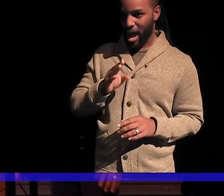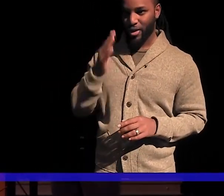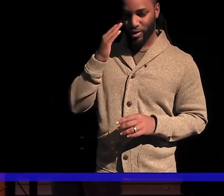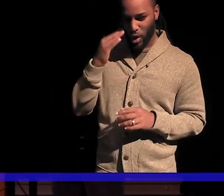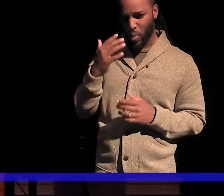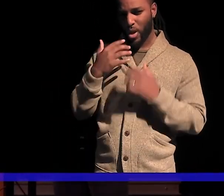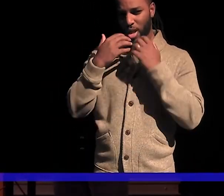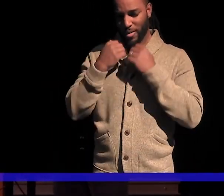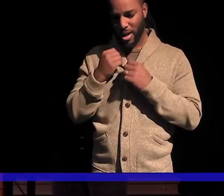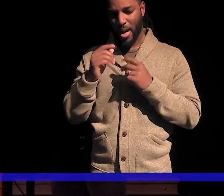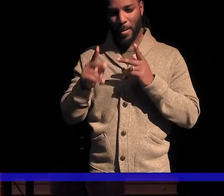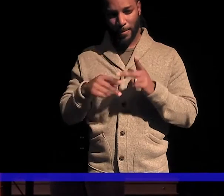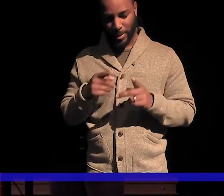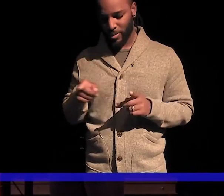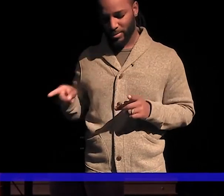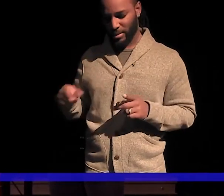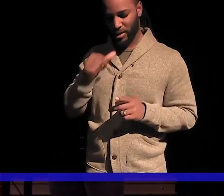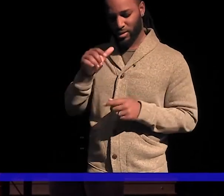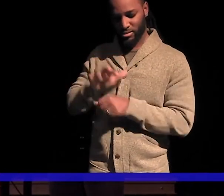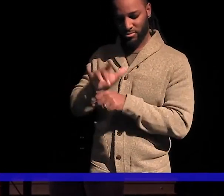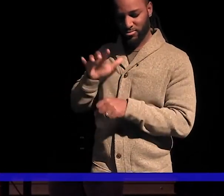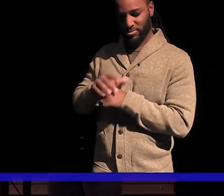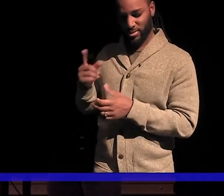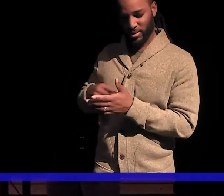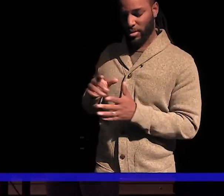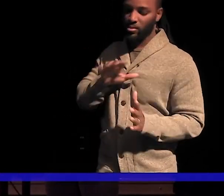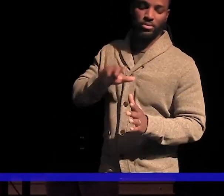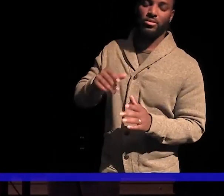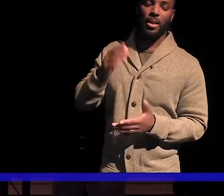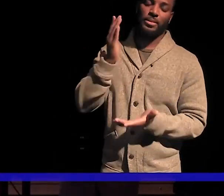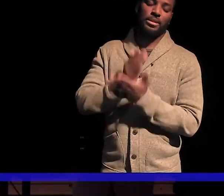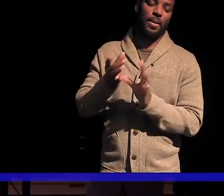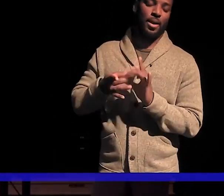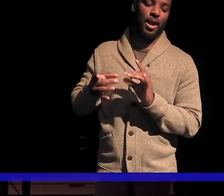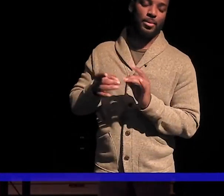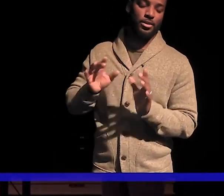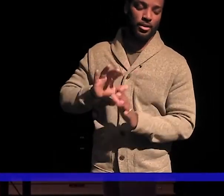don't love people, but anyhow. Let me stop my commentary there.